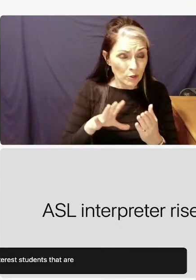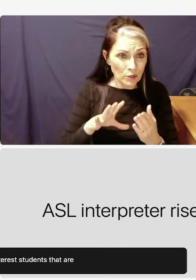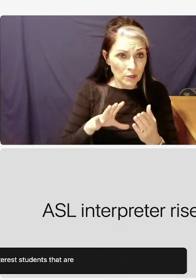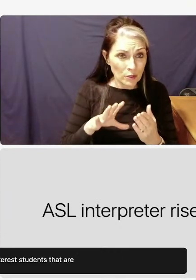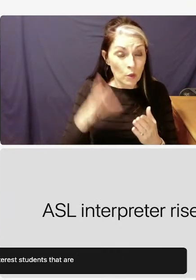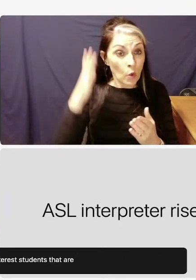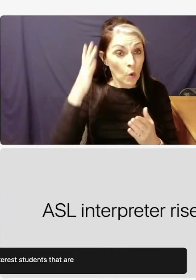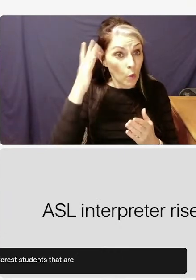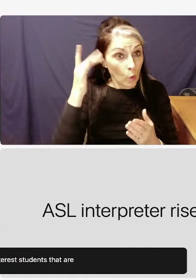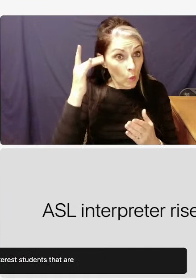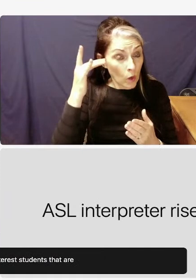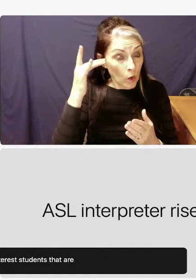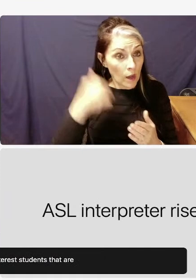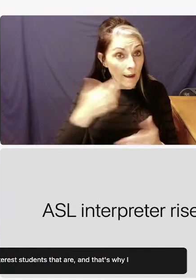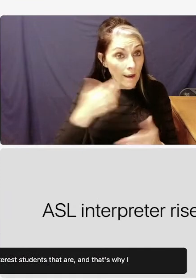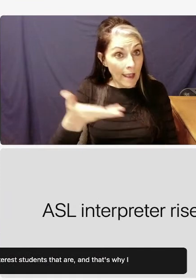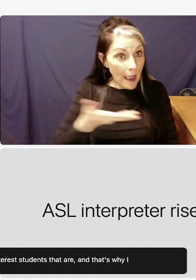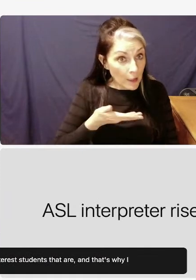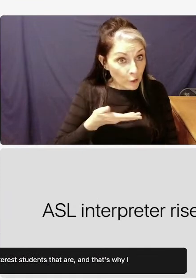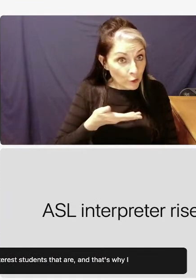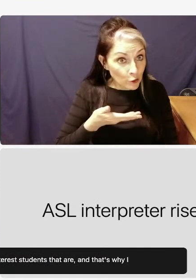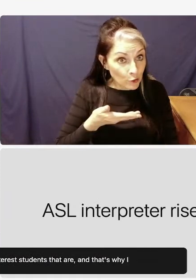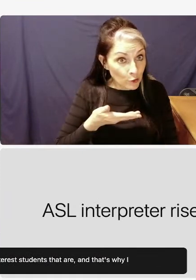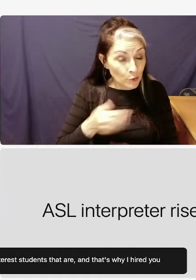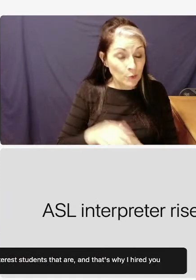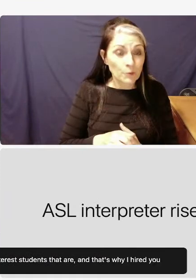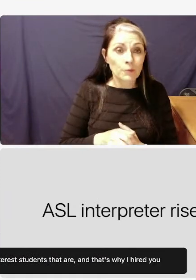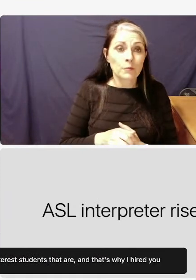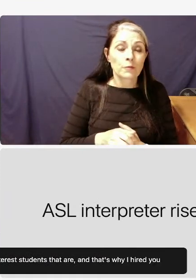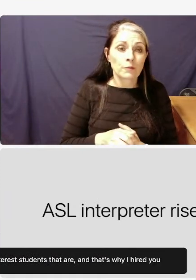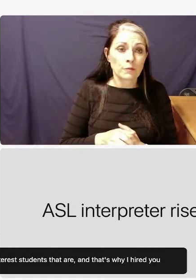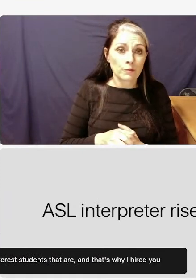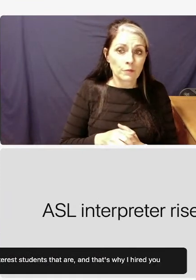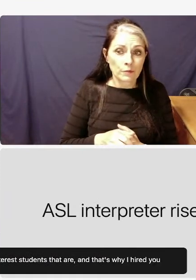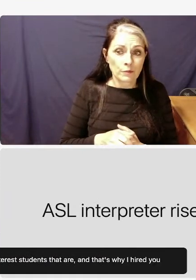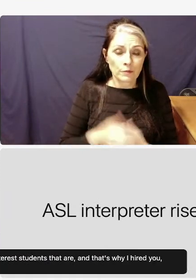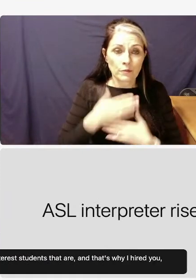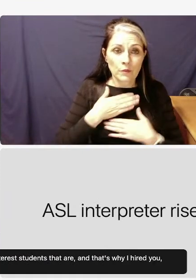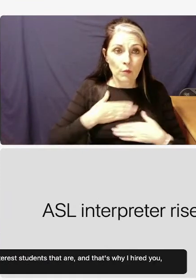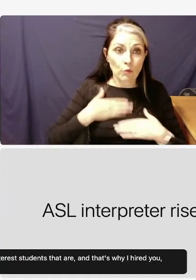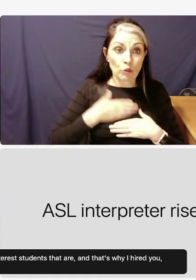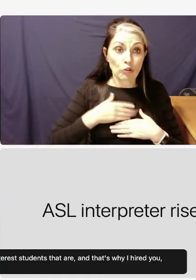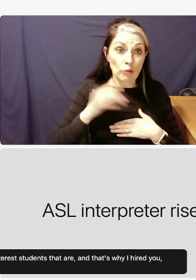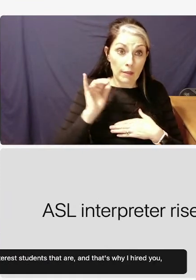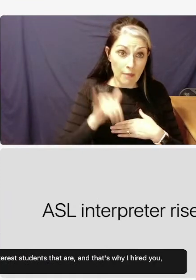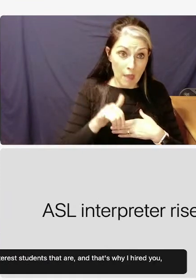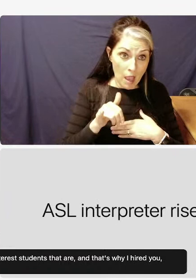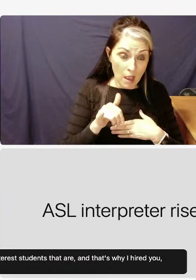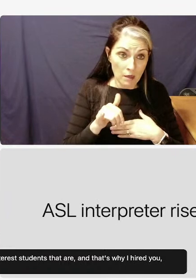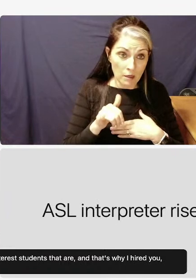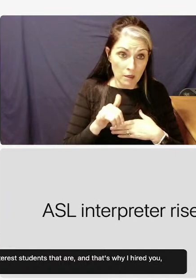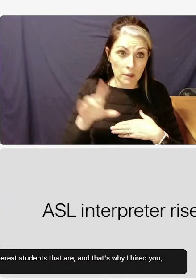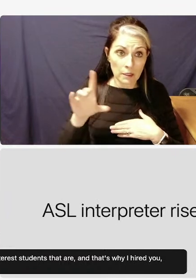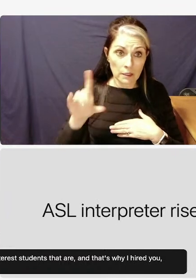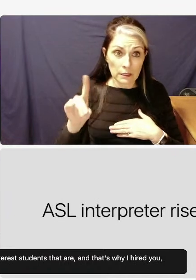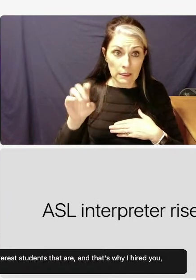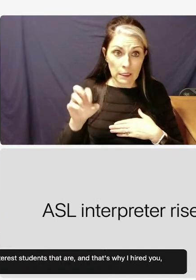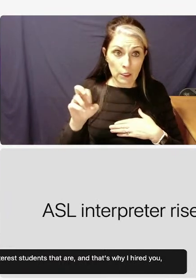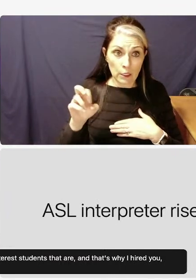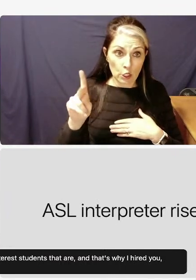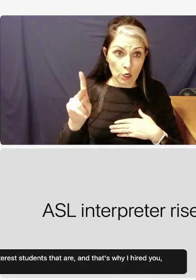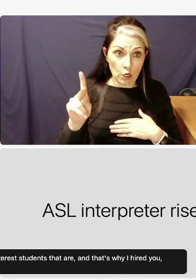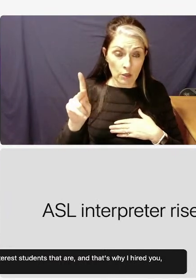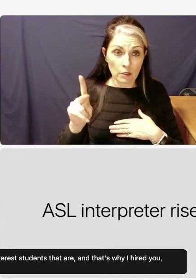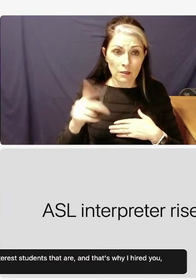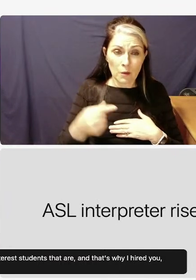why uh i hired you and uh so i appreciate that uh derek uh yeah you're